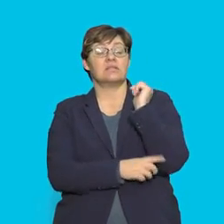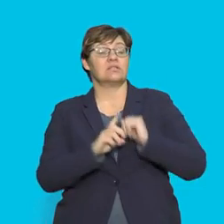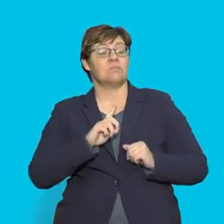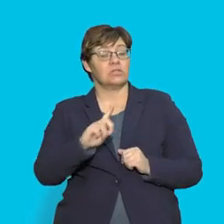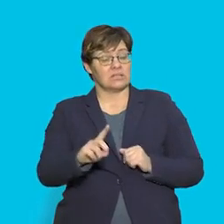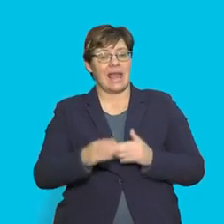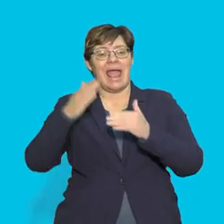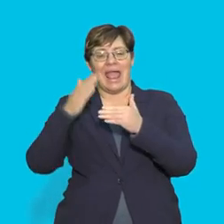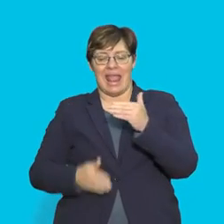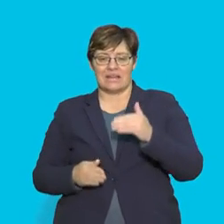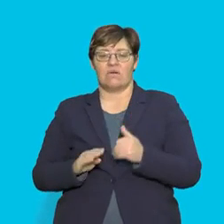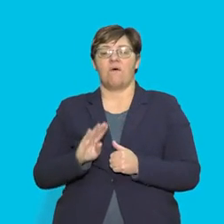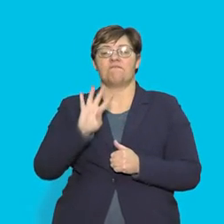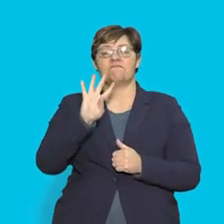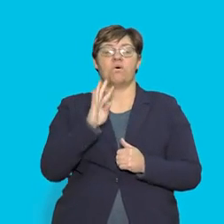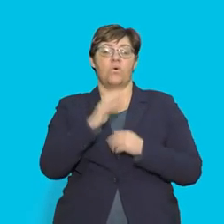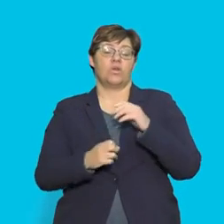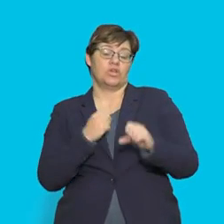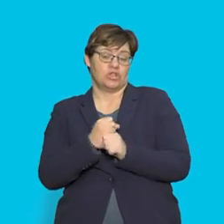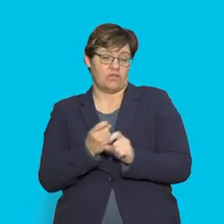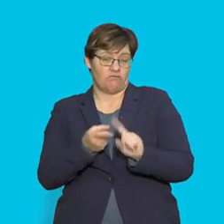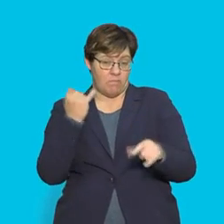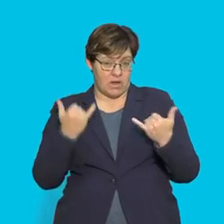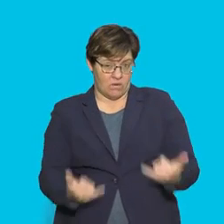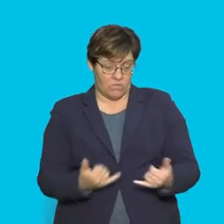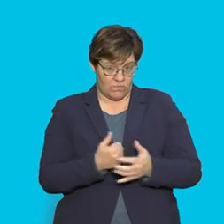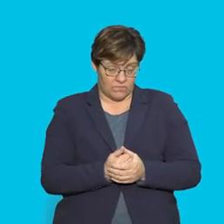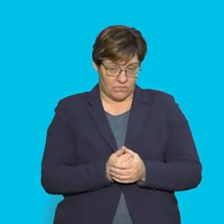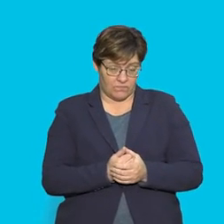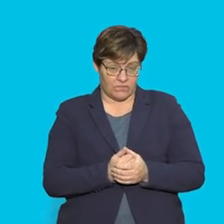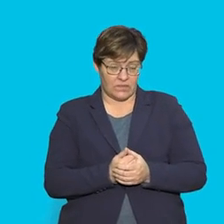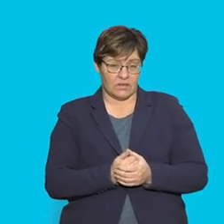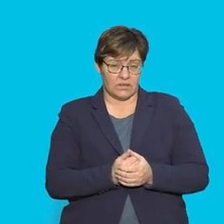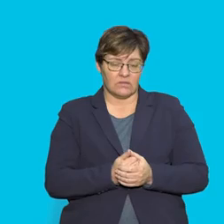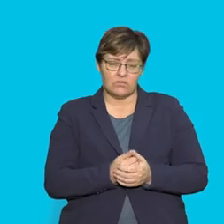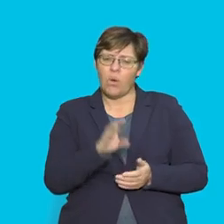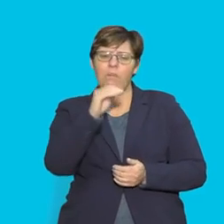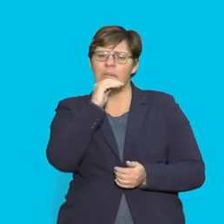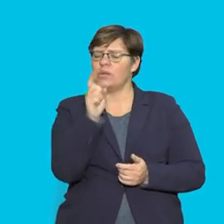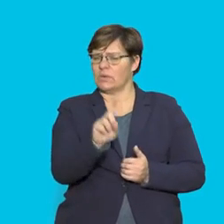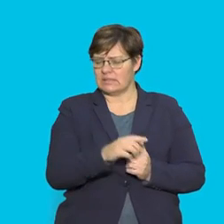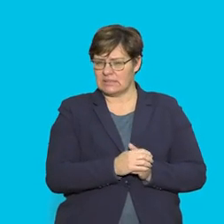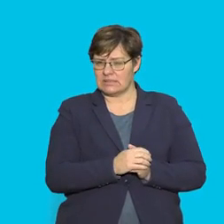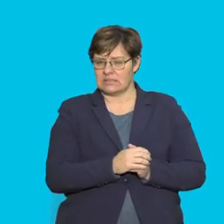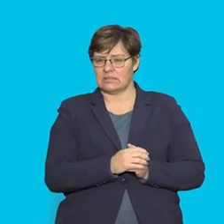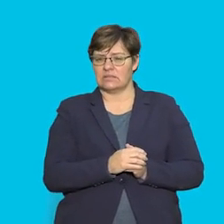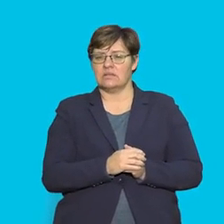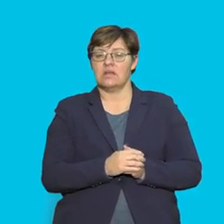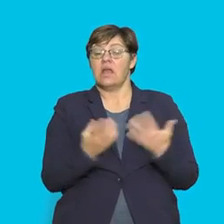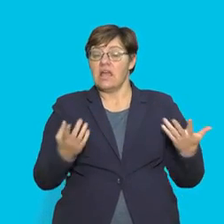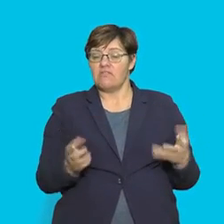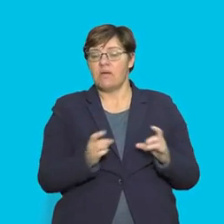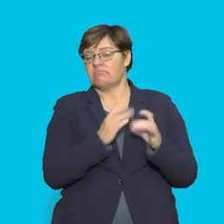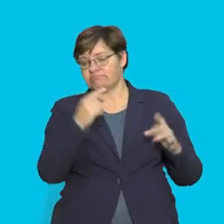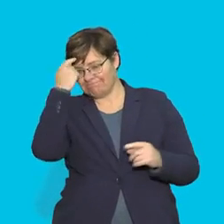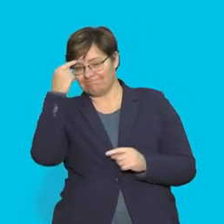will make his last deposit at the end of 4 years from now. So you can see what this simply